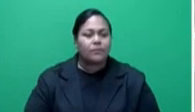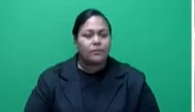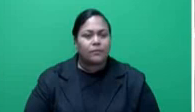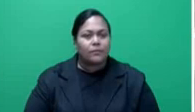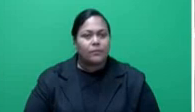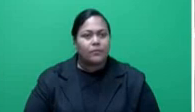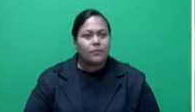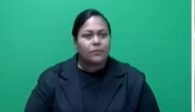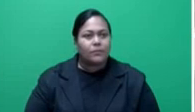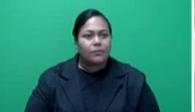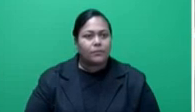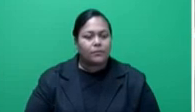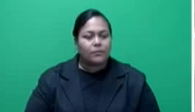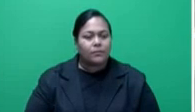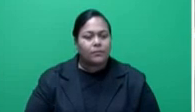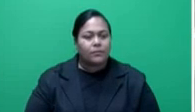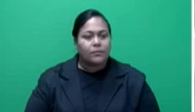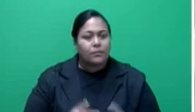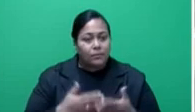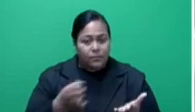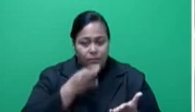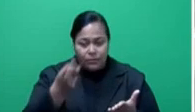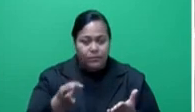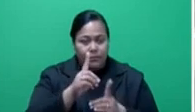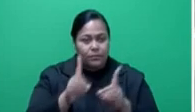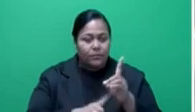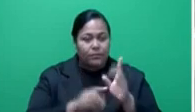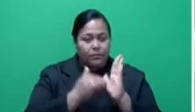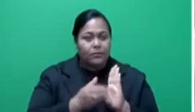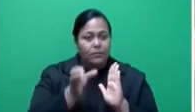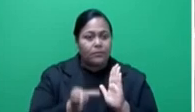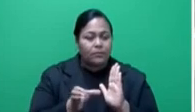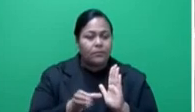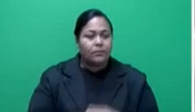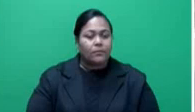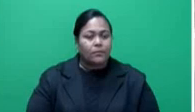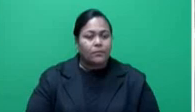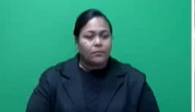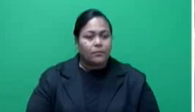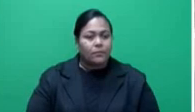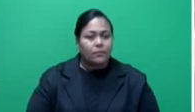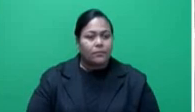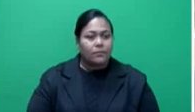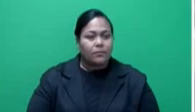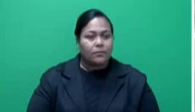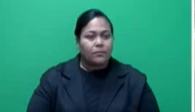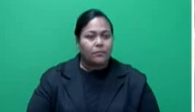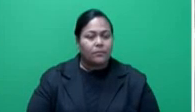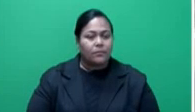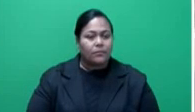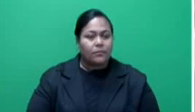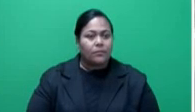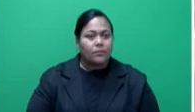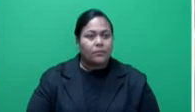I now call upon the Deputy Chairperson of the Economic Affairs,